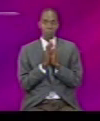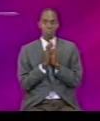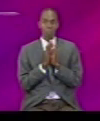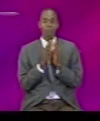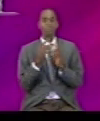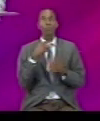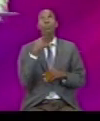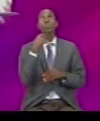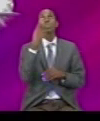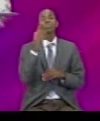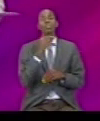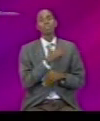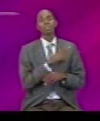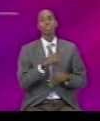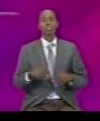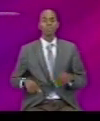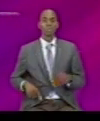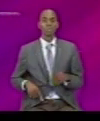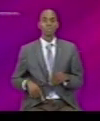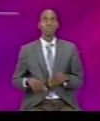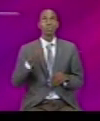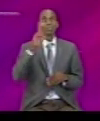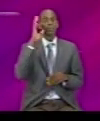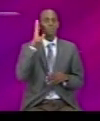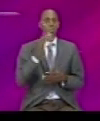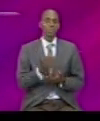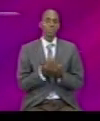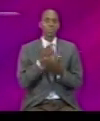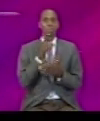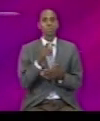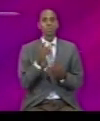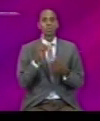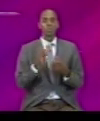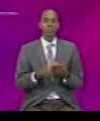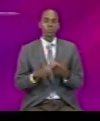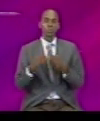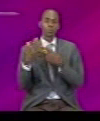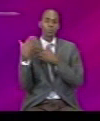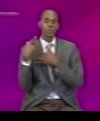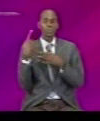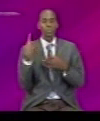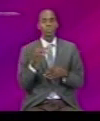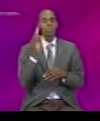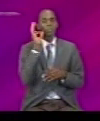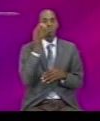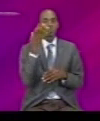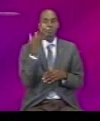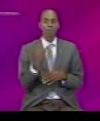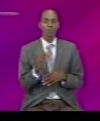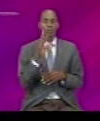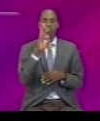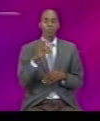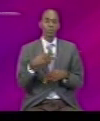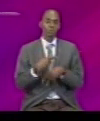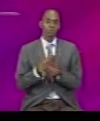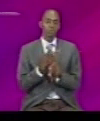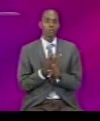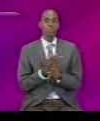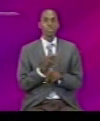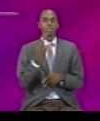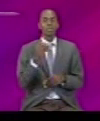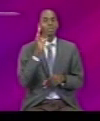Tell the Lord to help you to bear the fruit of reproduction. The fruit